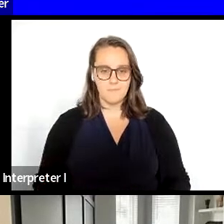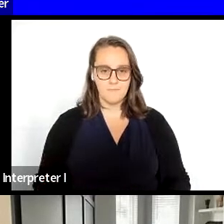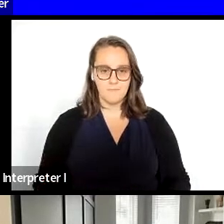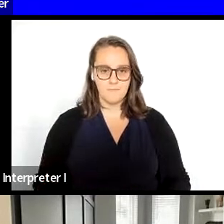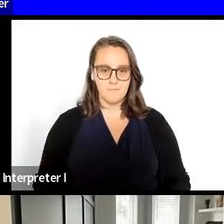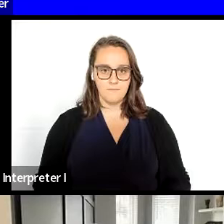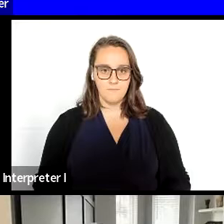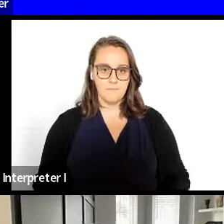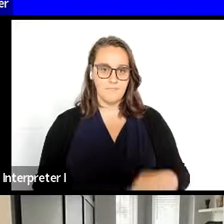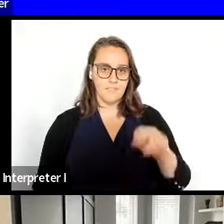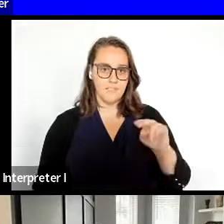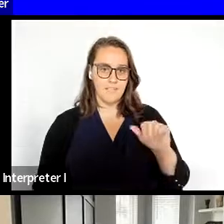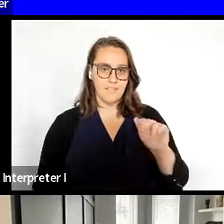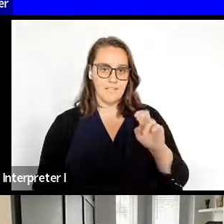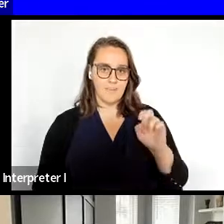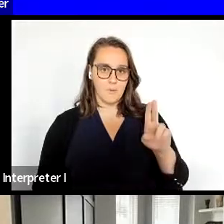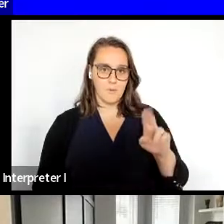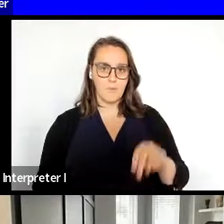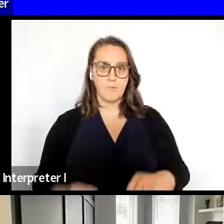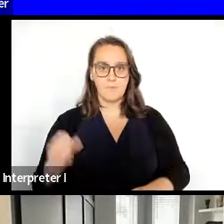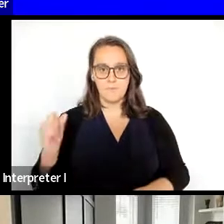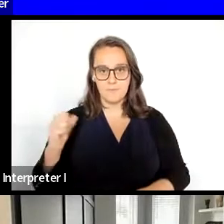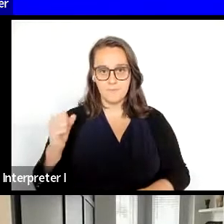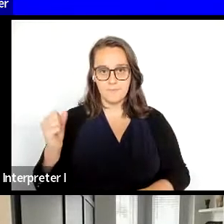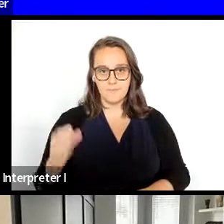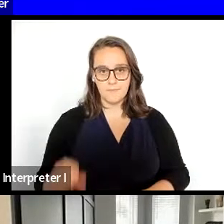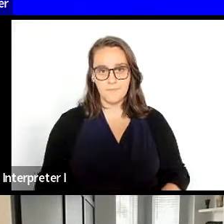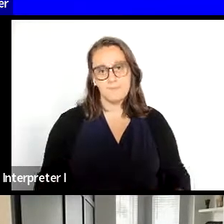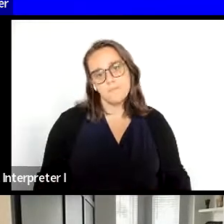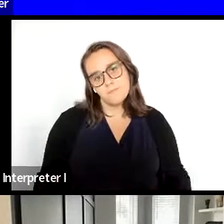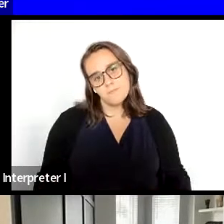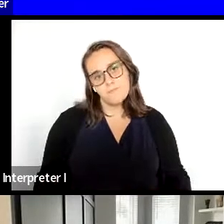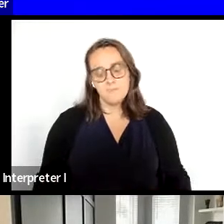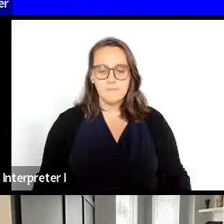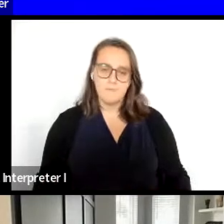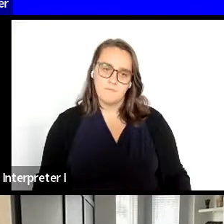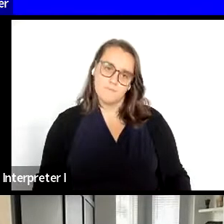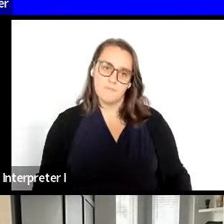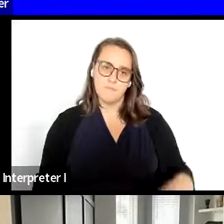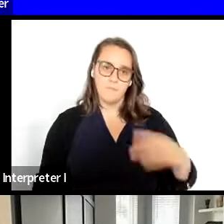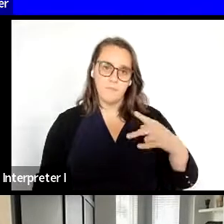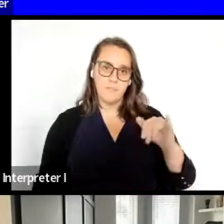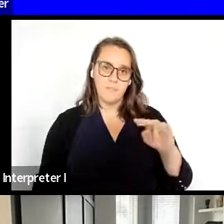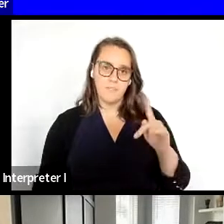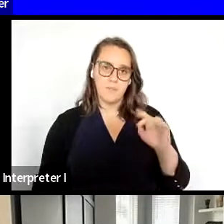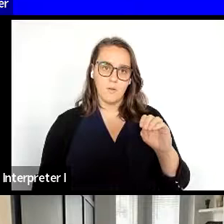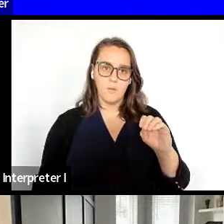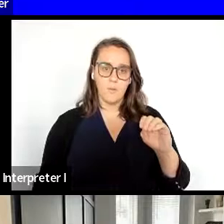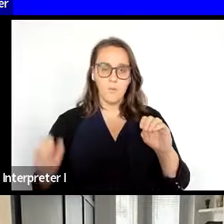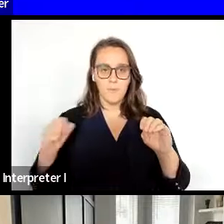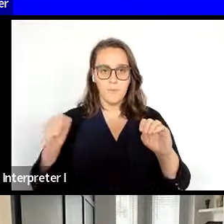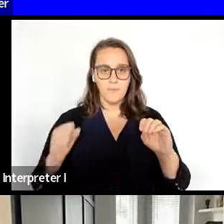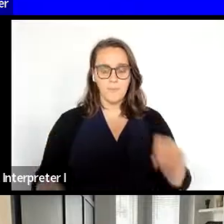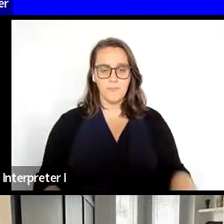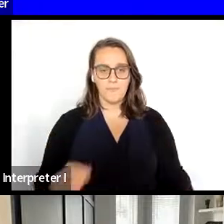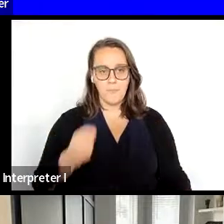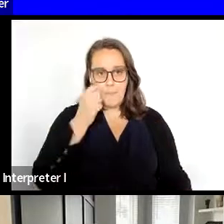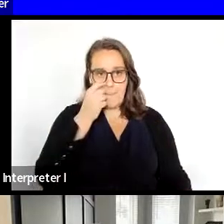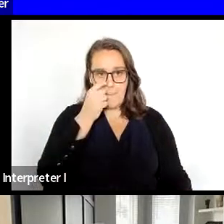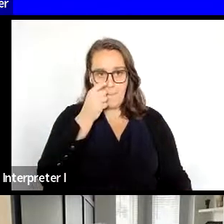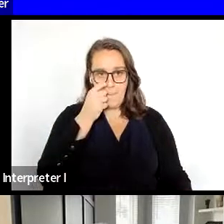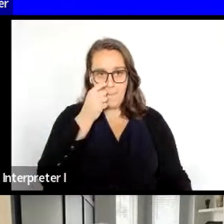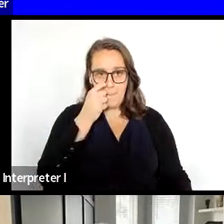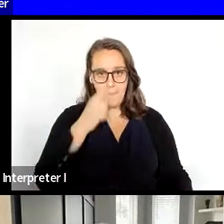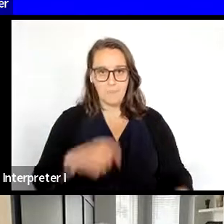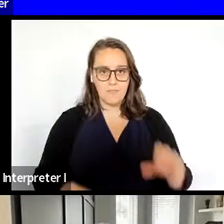yes. Councilmember Nadeau? Yes. Councilmember Nadeau votes yes. Councilmember Pinto? Yes. Councilmember Pinto votes yes.